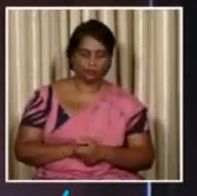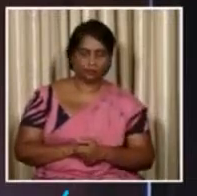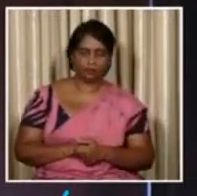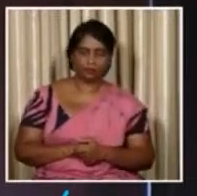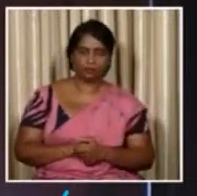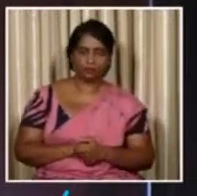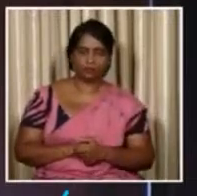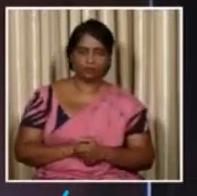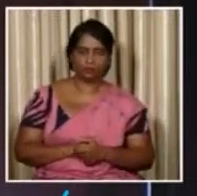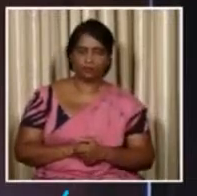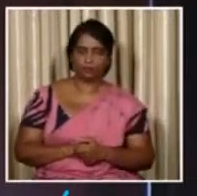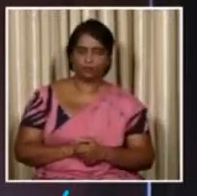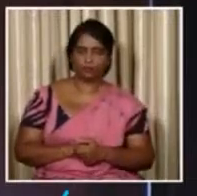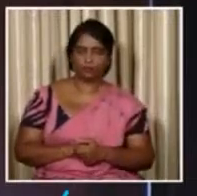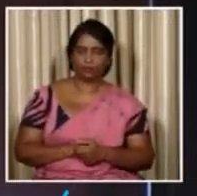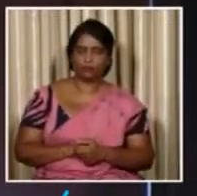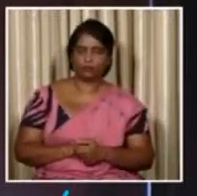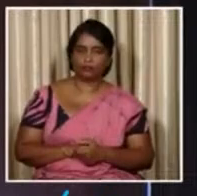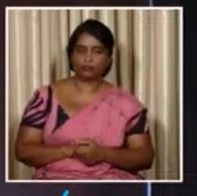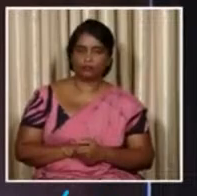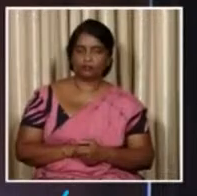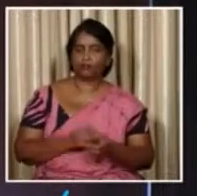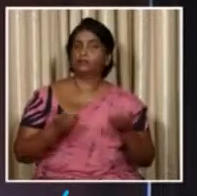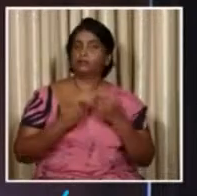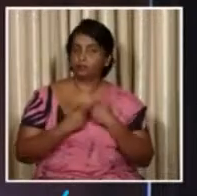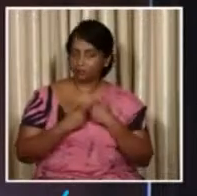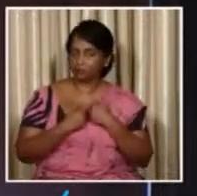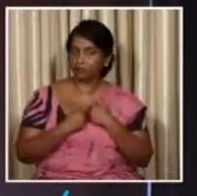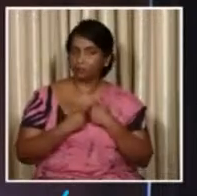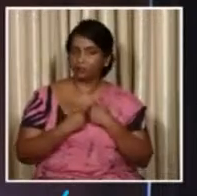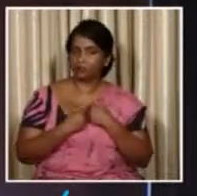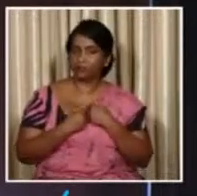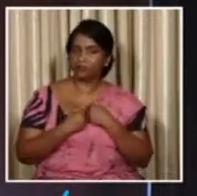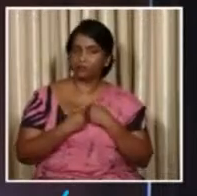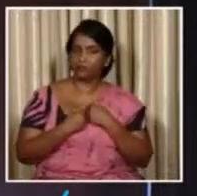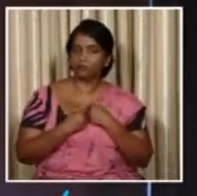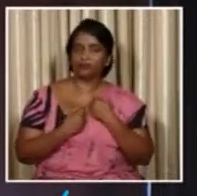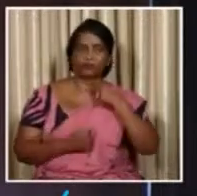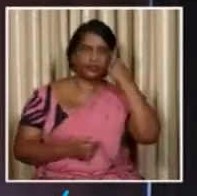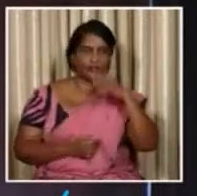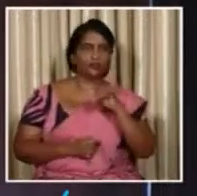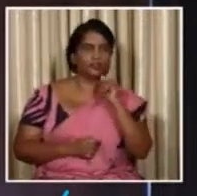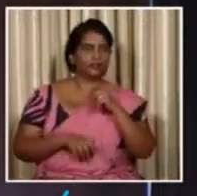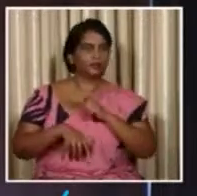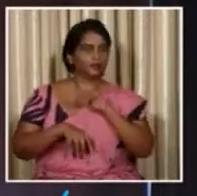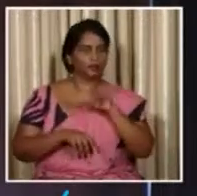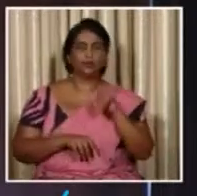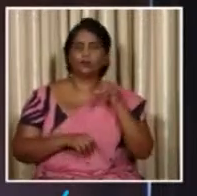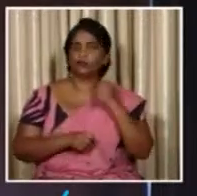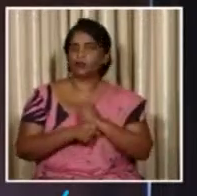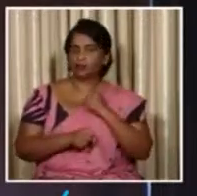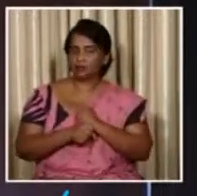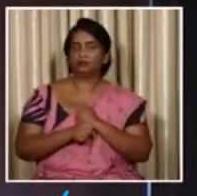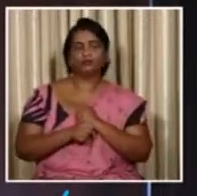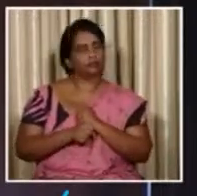role indefinitely, perhaps out of a desire to maintain their own grip on the power permanently. The political maneuvering is